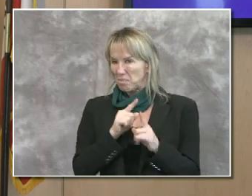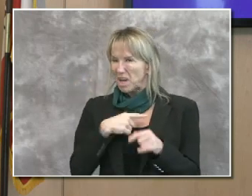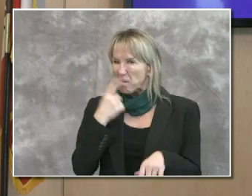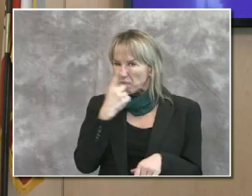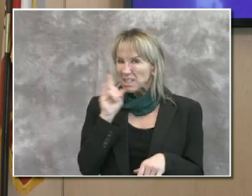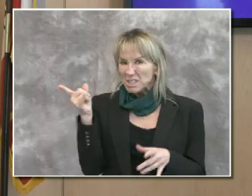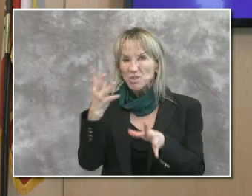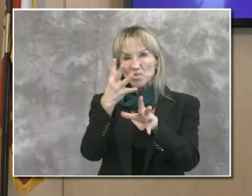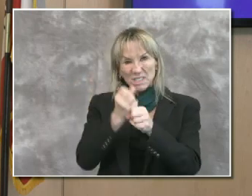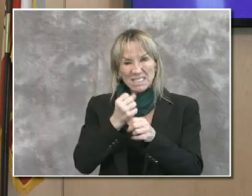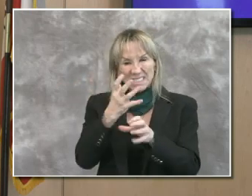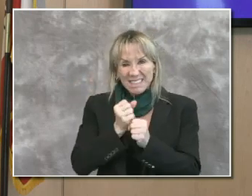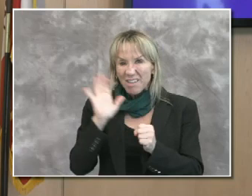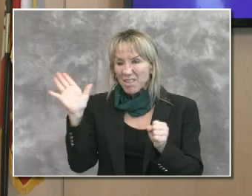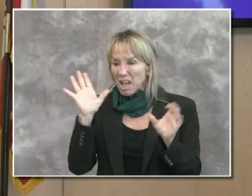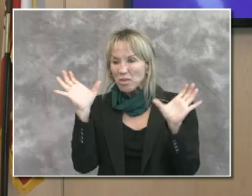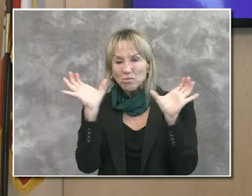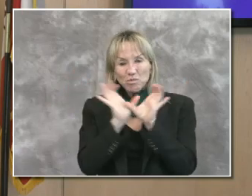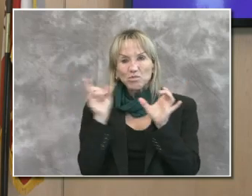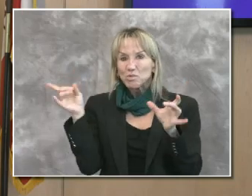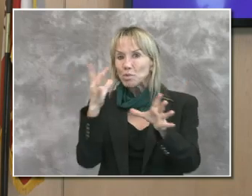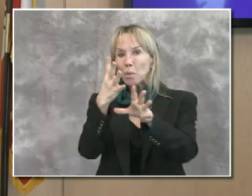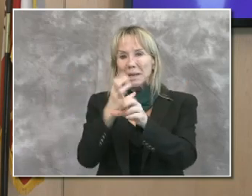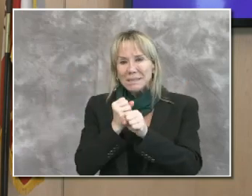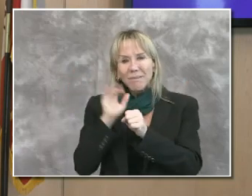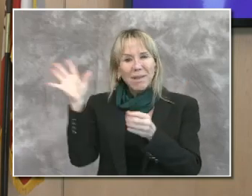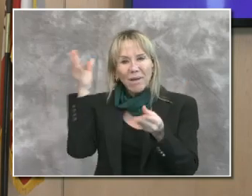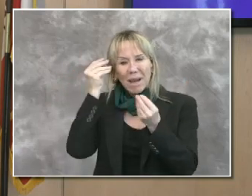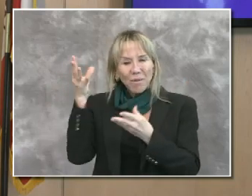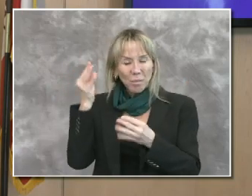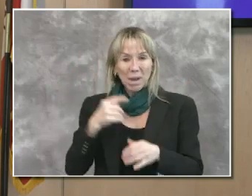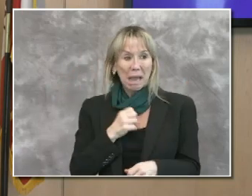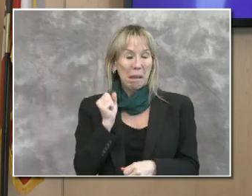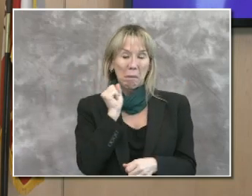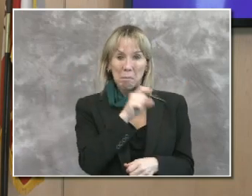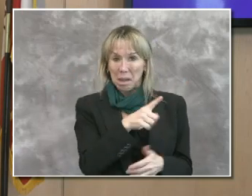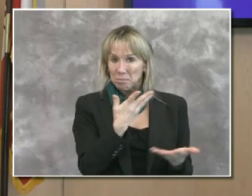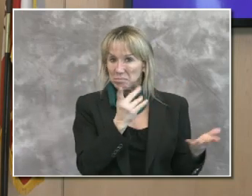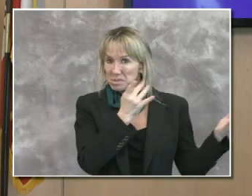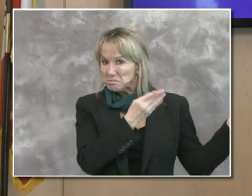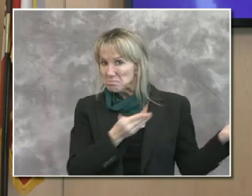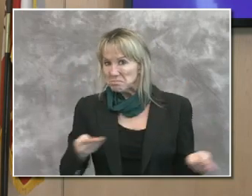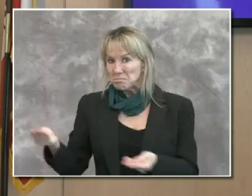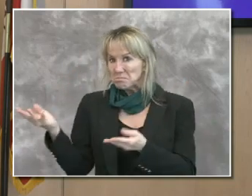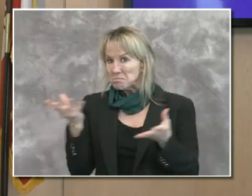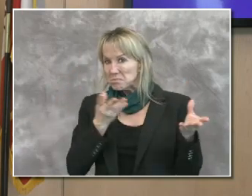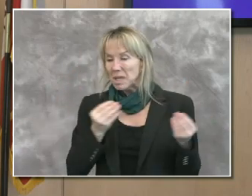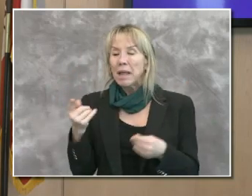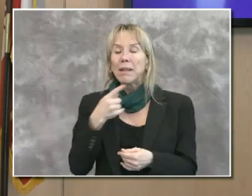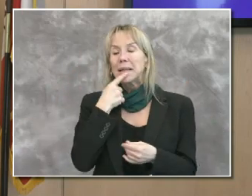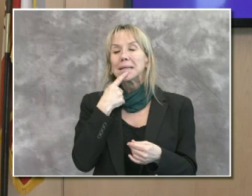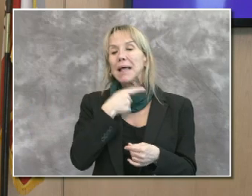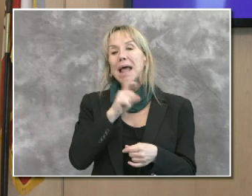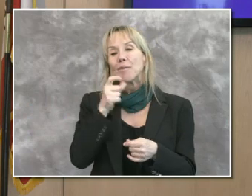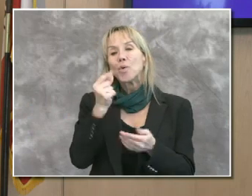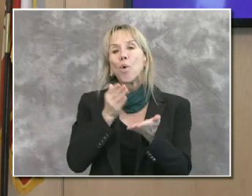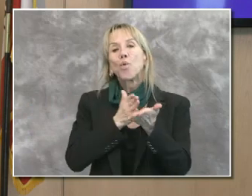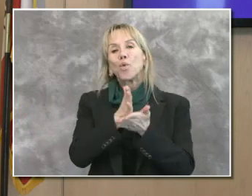on the accuracy of tests or get any test results? And I ask because the operation says right now it's going through the, quote, red tape required by the